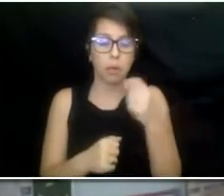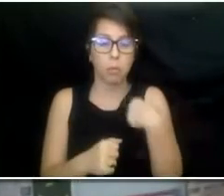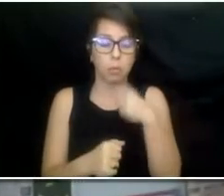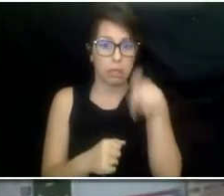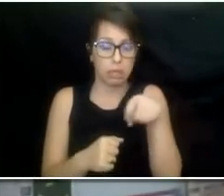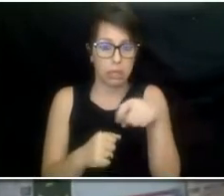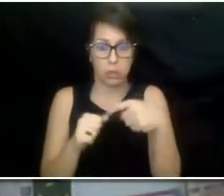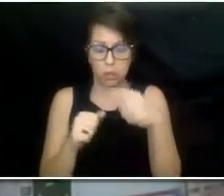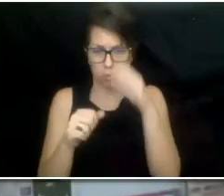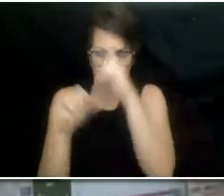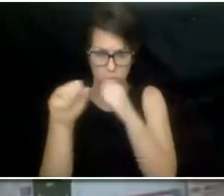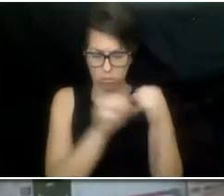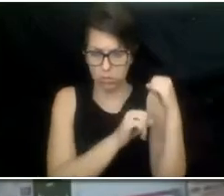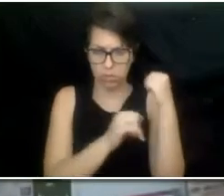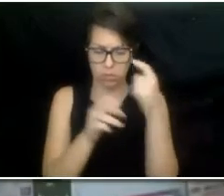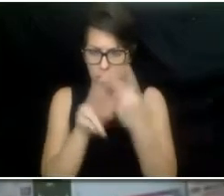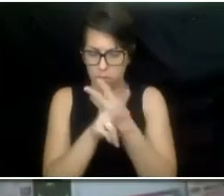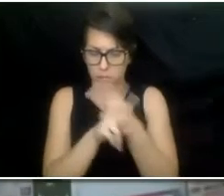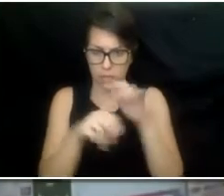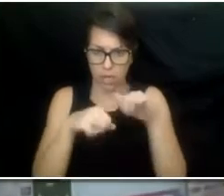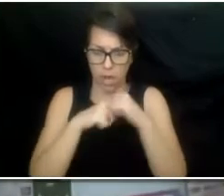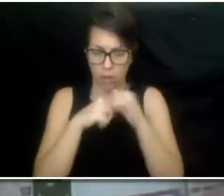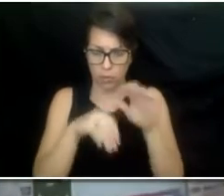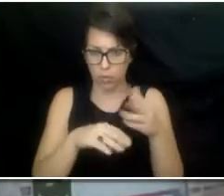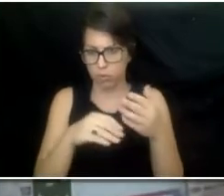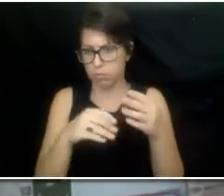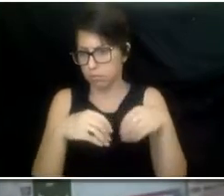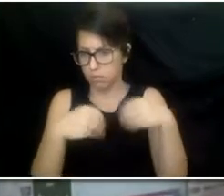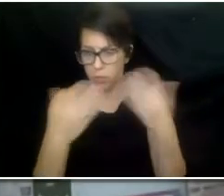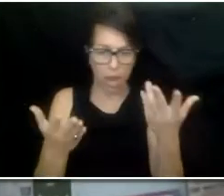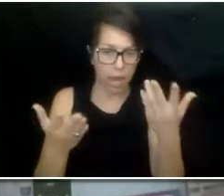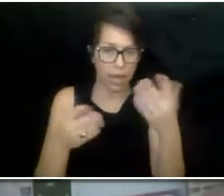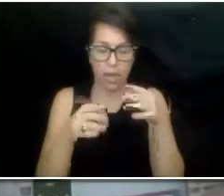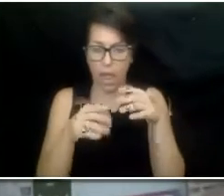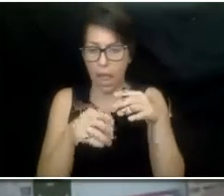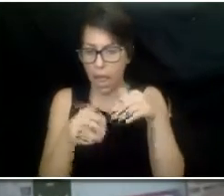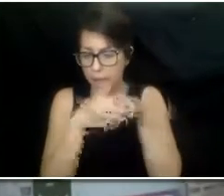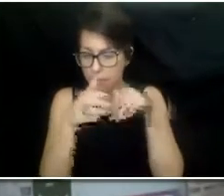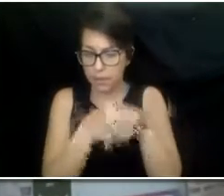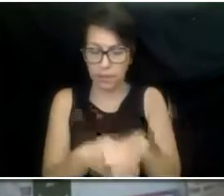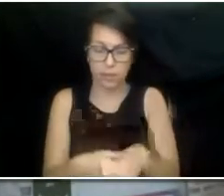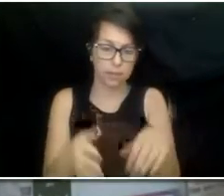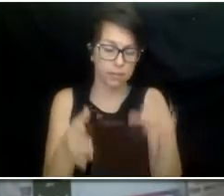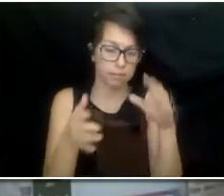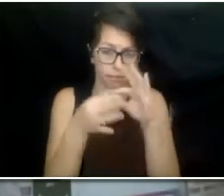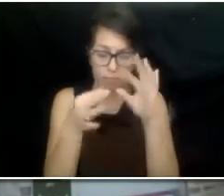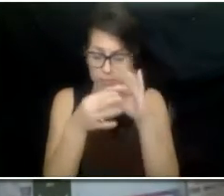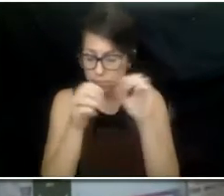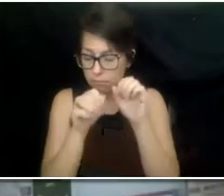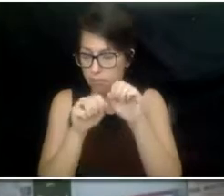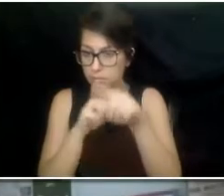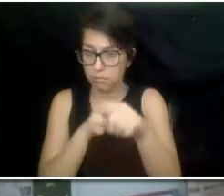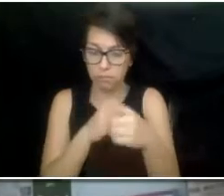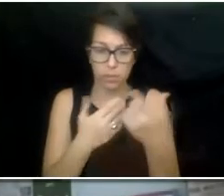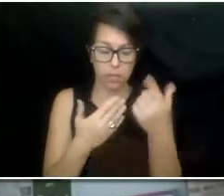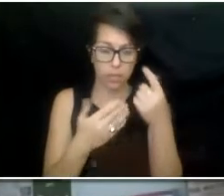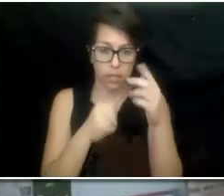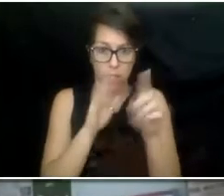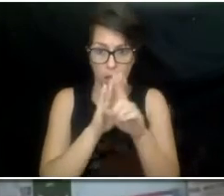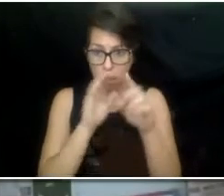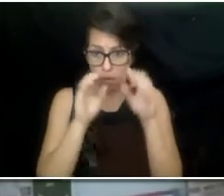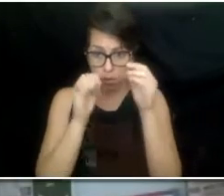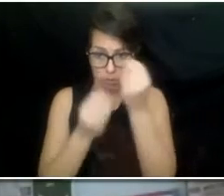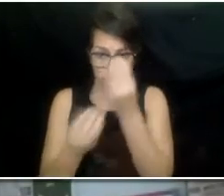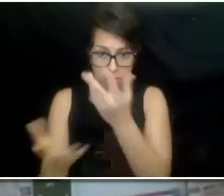about what needs to be done now to prepare for the surge in DV cases that is anticipated when